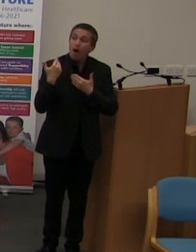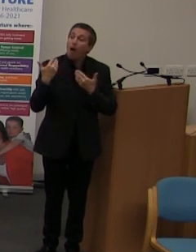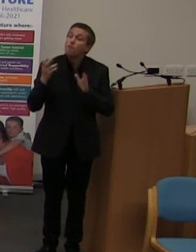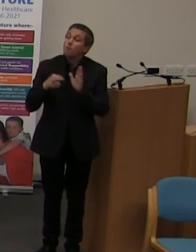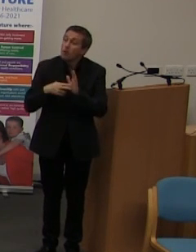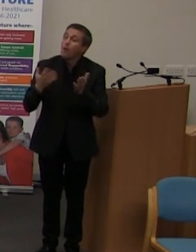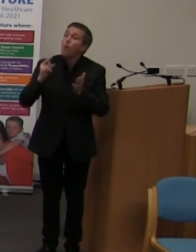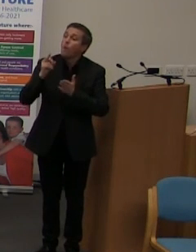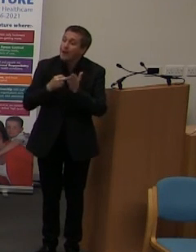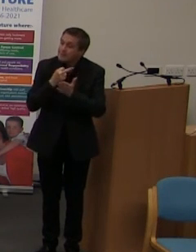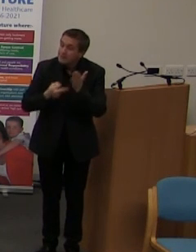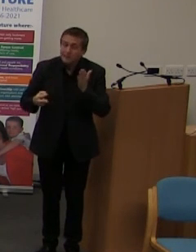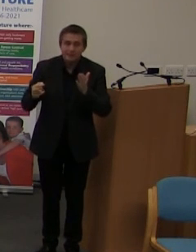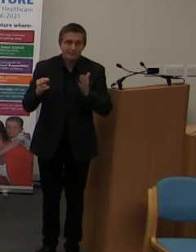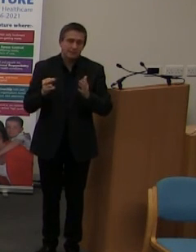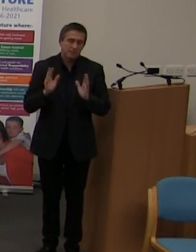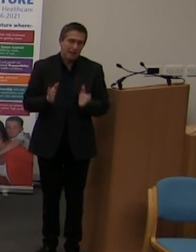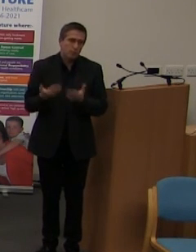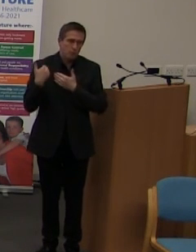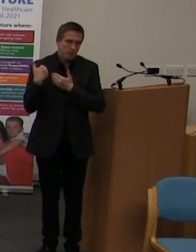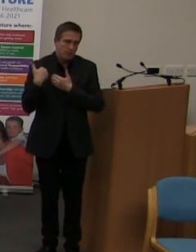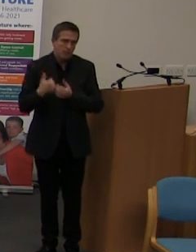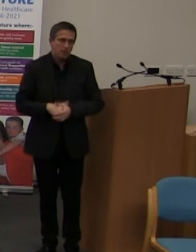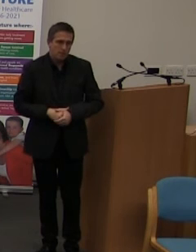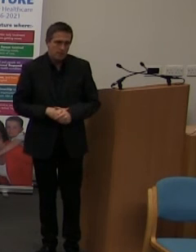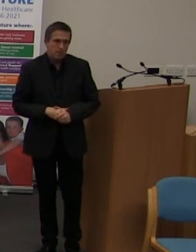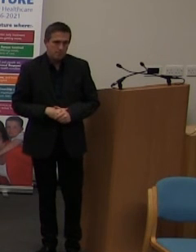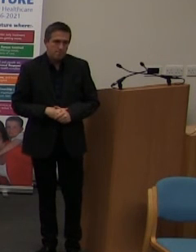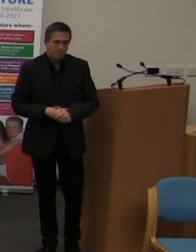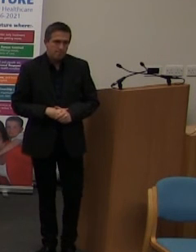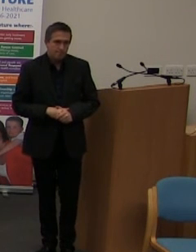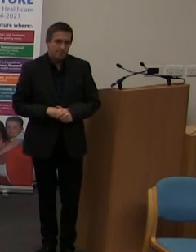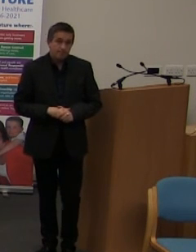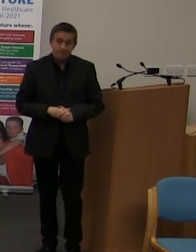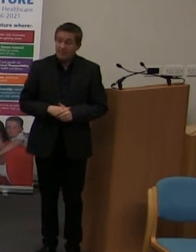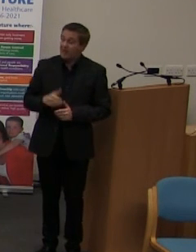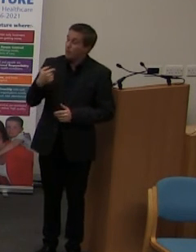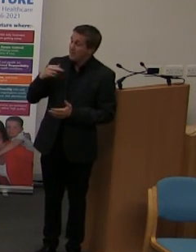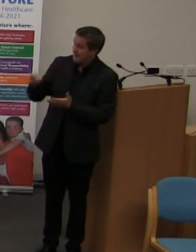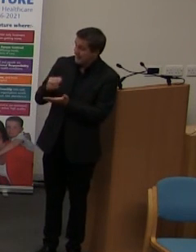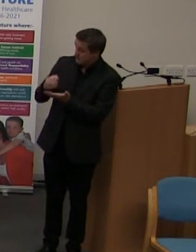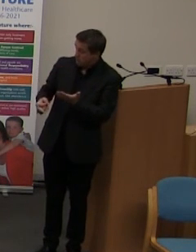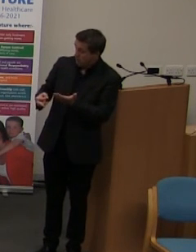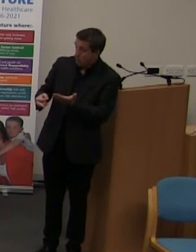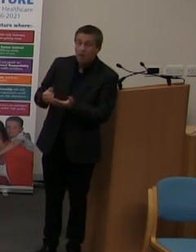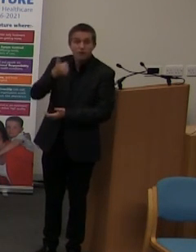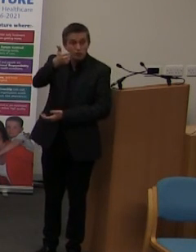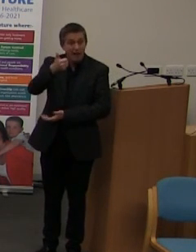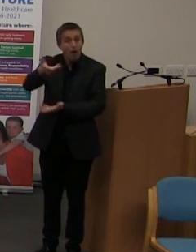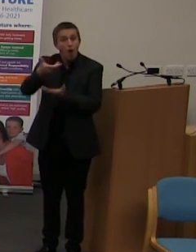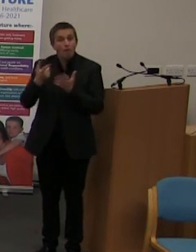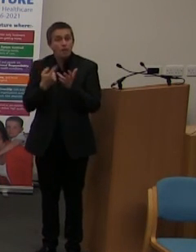health and for making these appointments, cancelling them or otherwise. Mm-hmm. If we cancel, we will be offered another